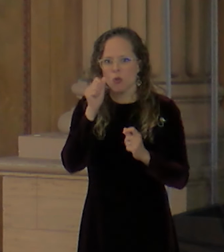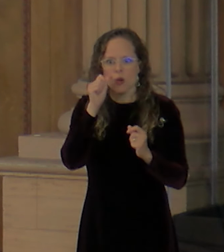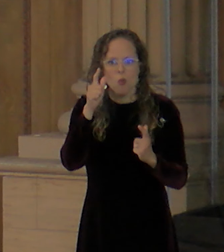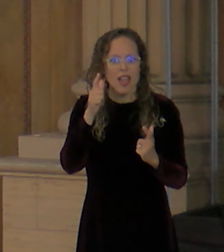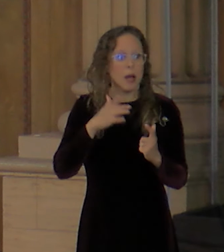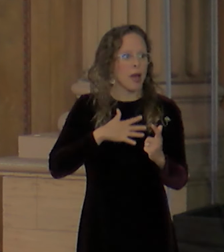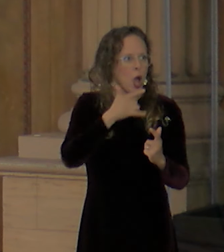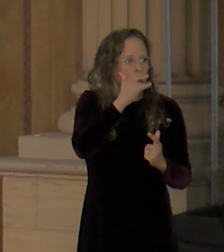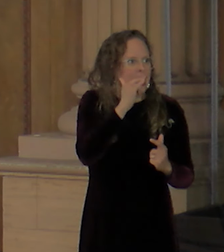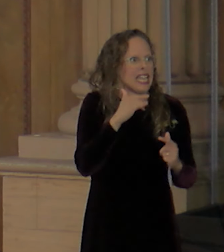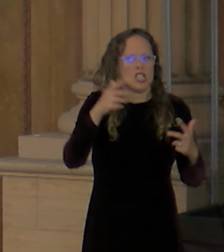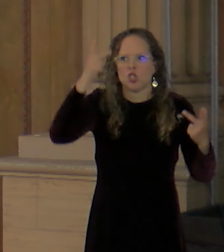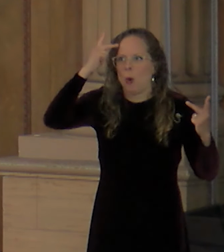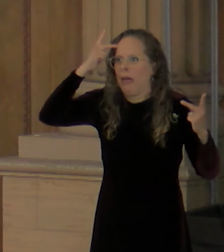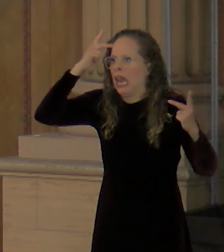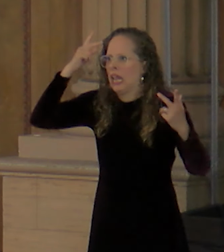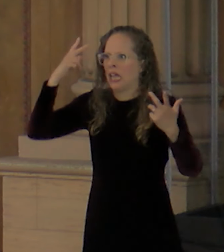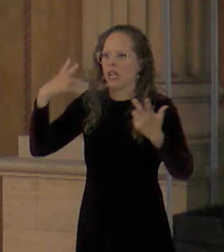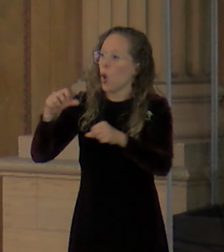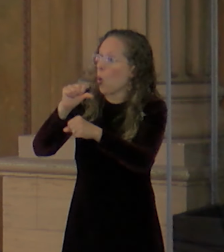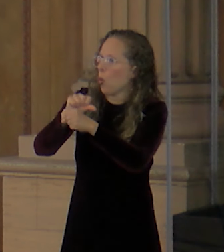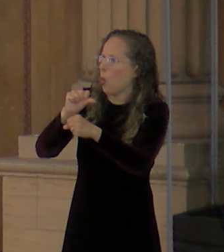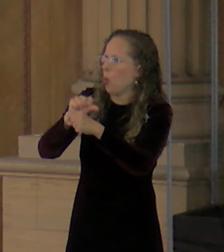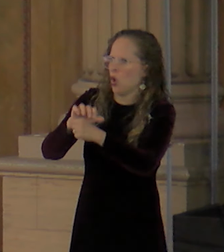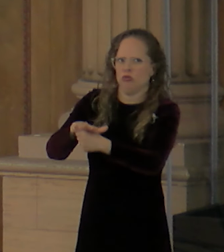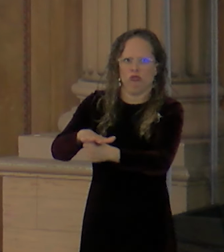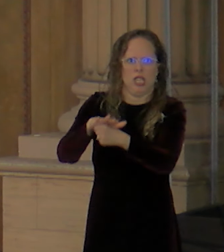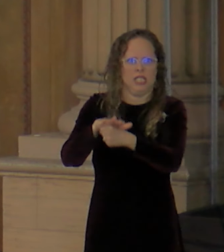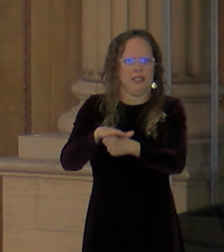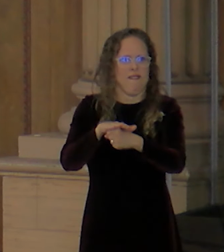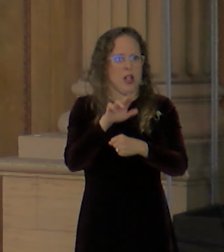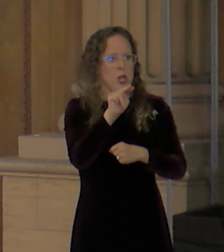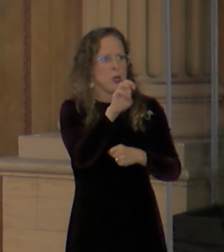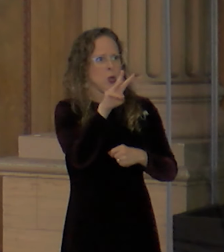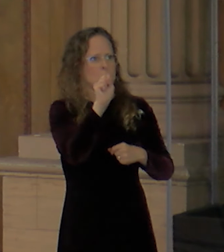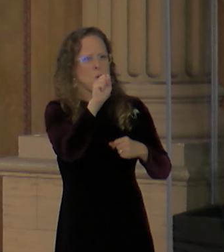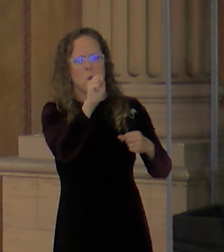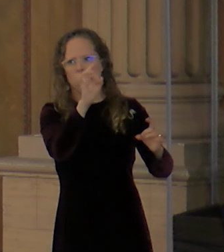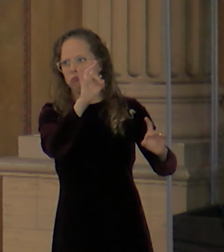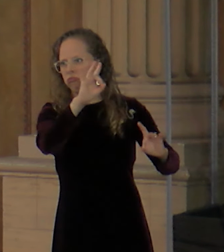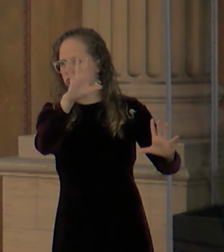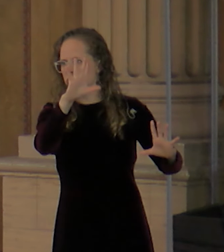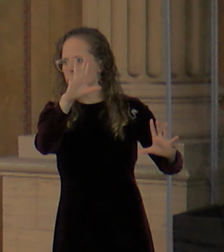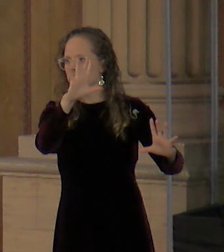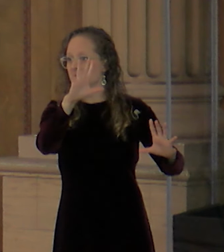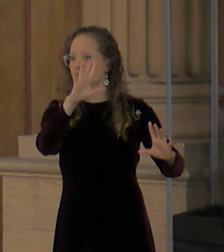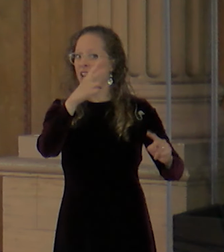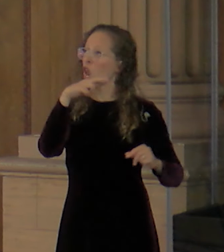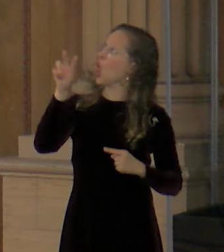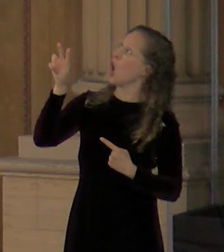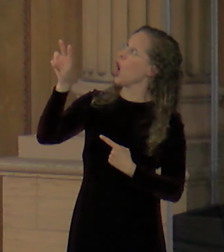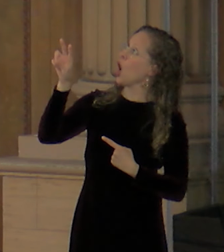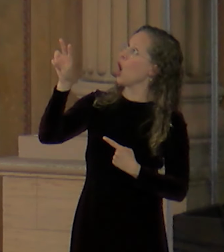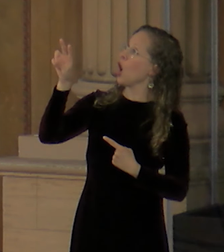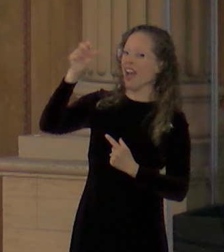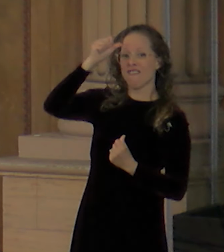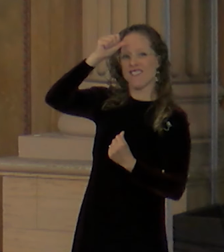news media, but you look at your Father, and with a smile, he says, "I've got this."